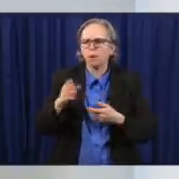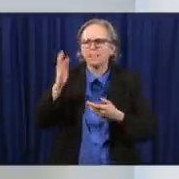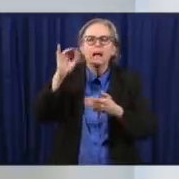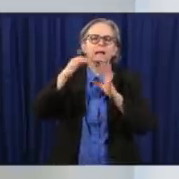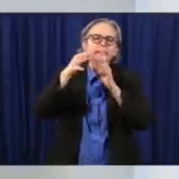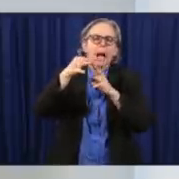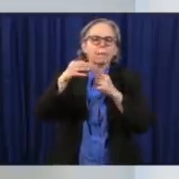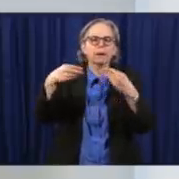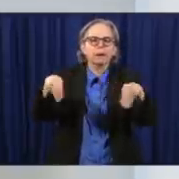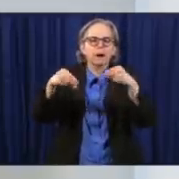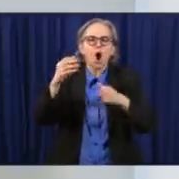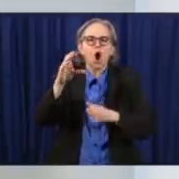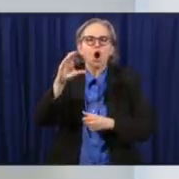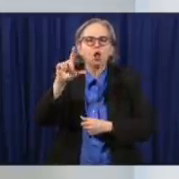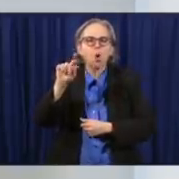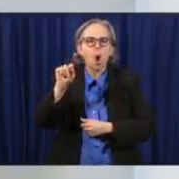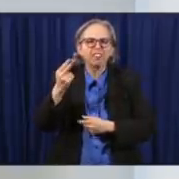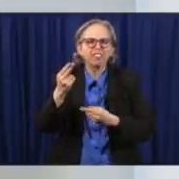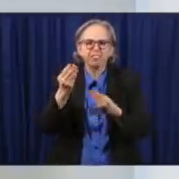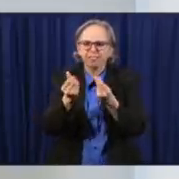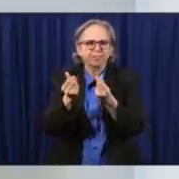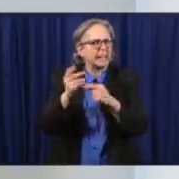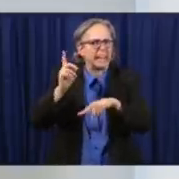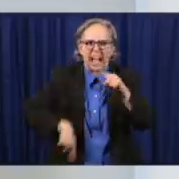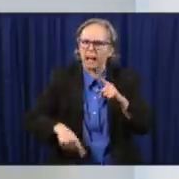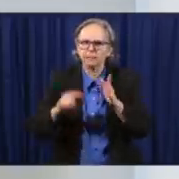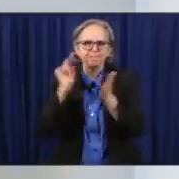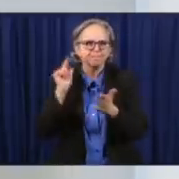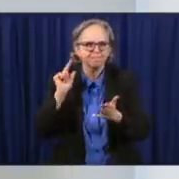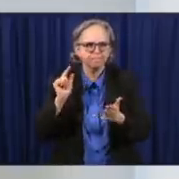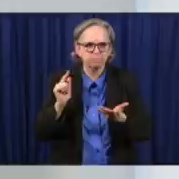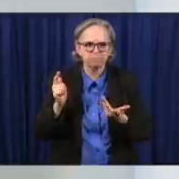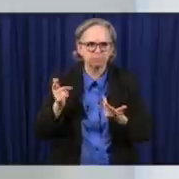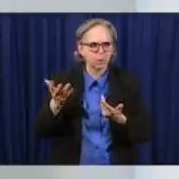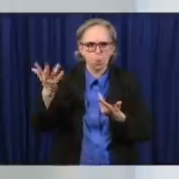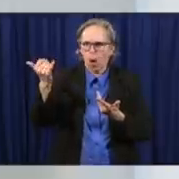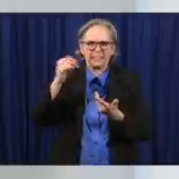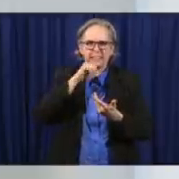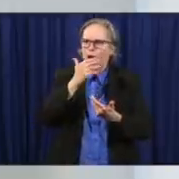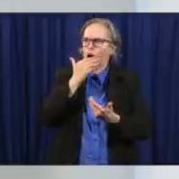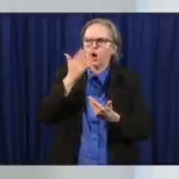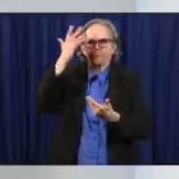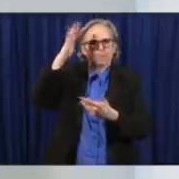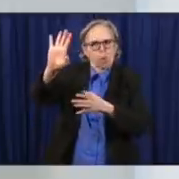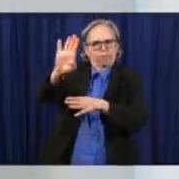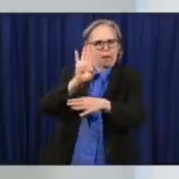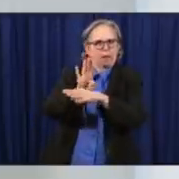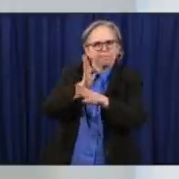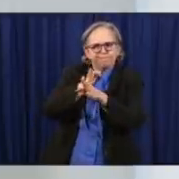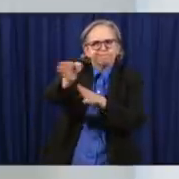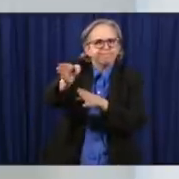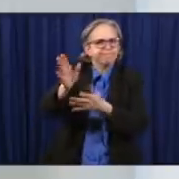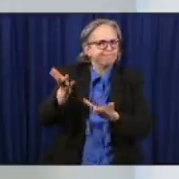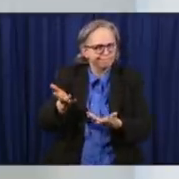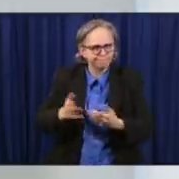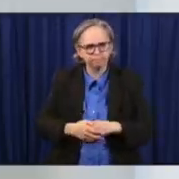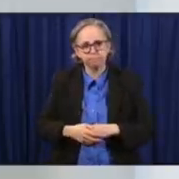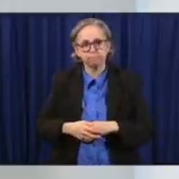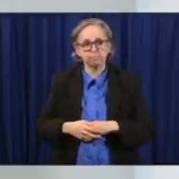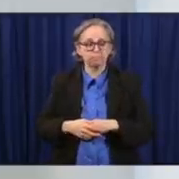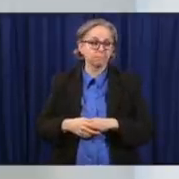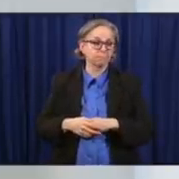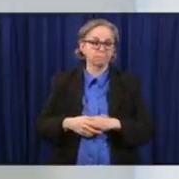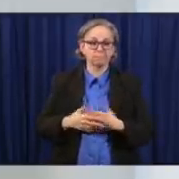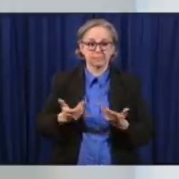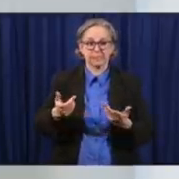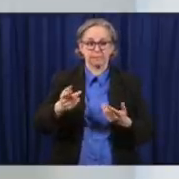allowable. It's not an industry best practice. It's the individual employee has a health reason that they